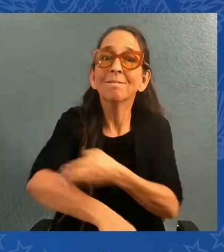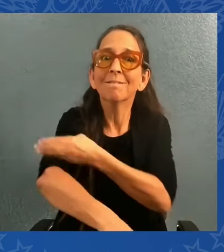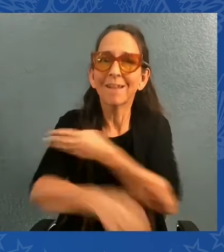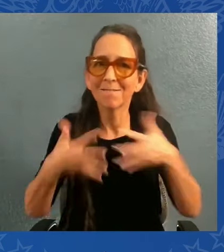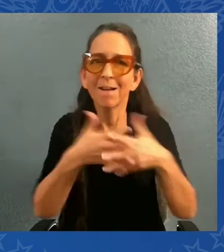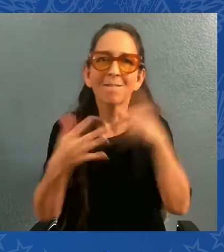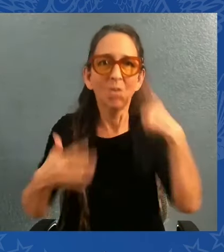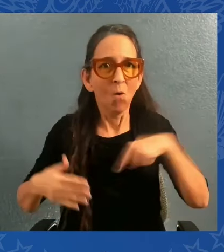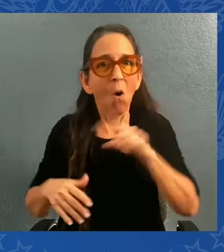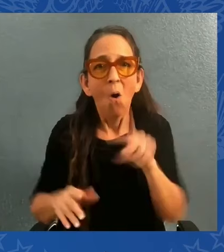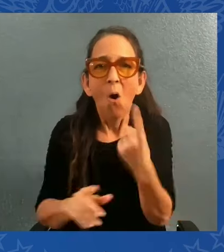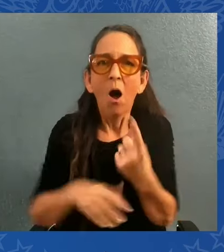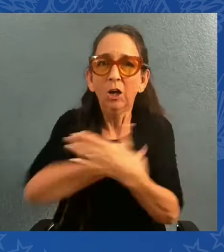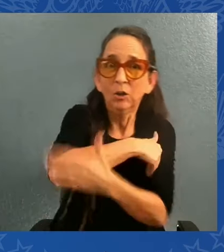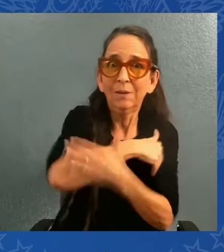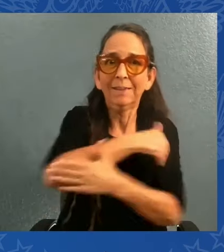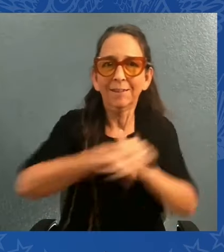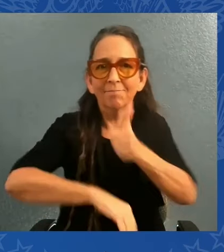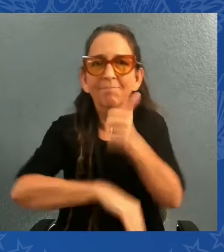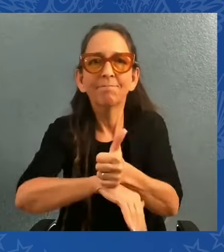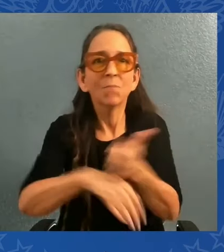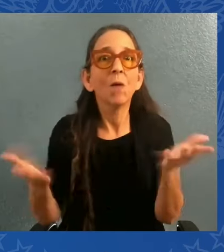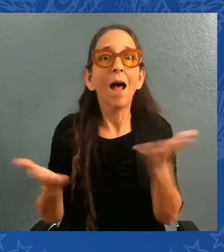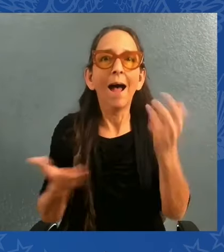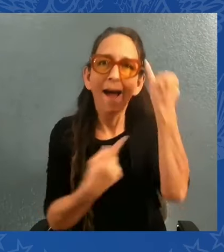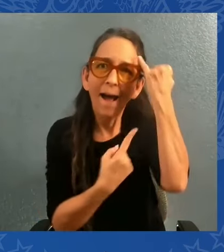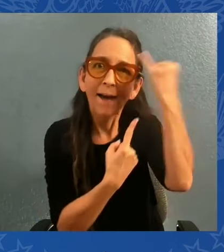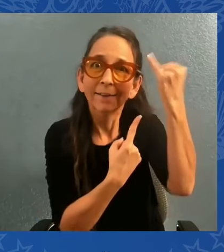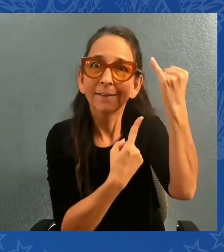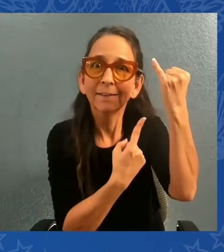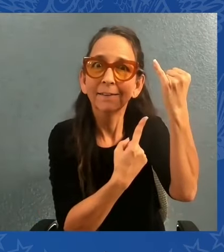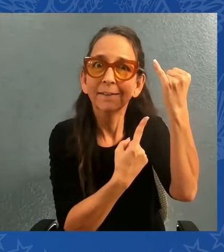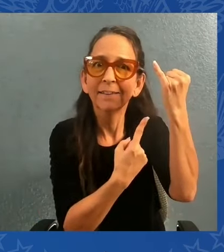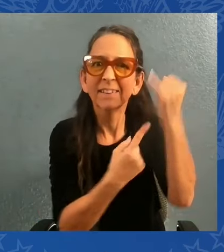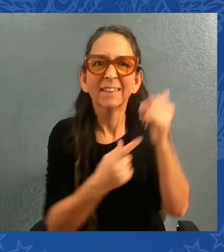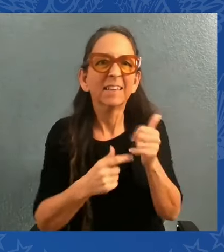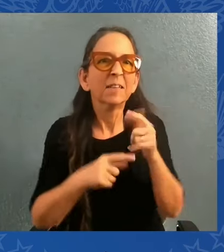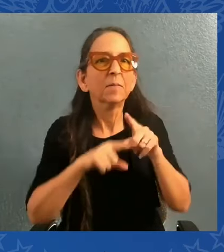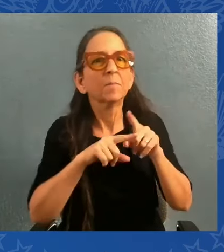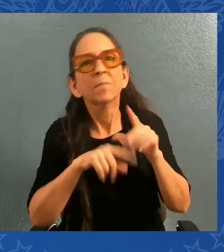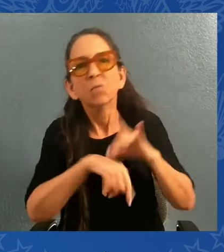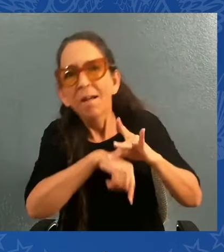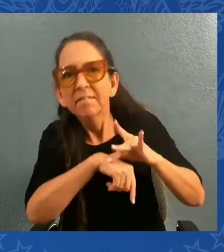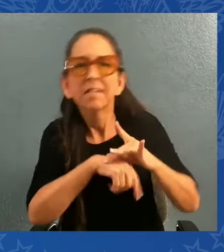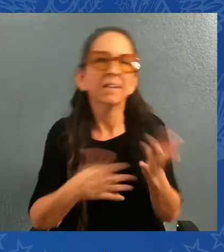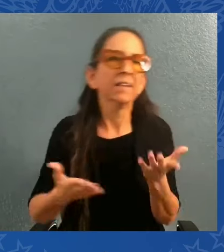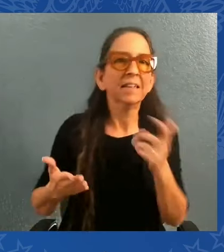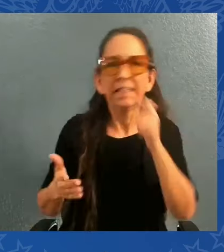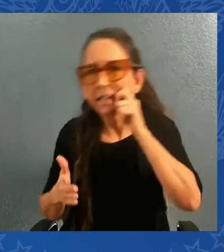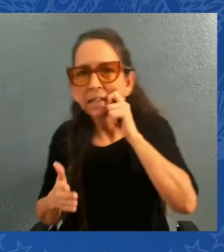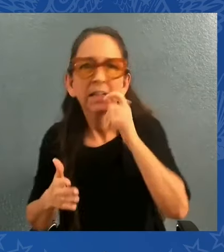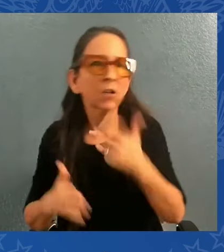idea. Every other nation is based on things like geography, ethnicity, religion. But we're the